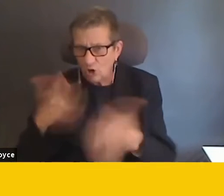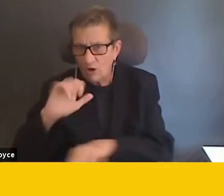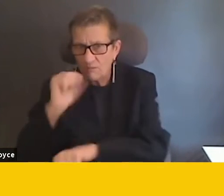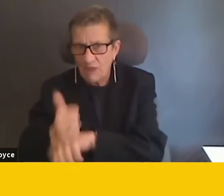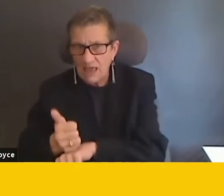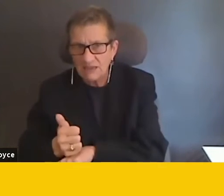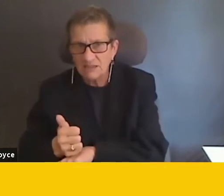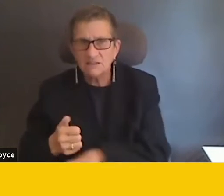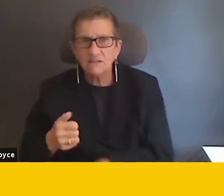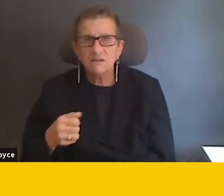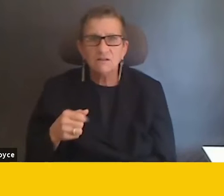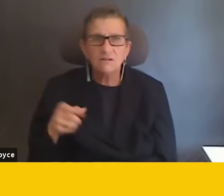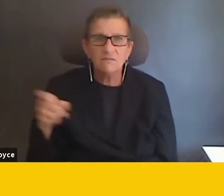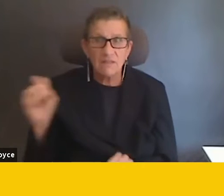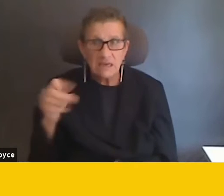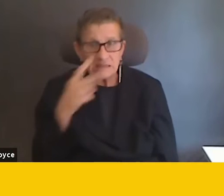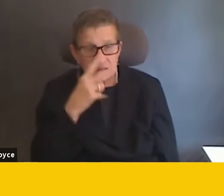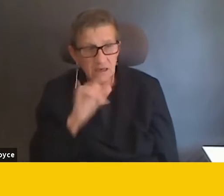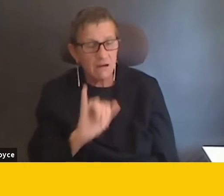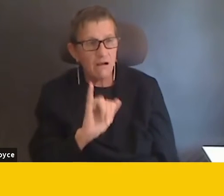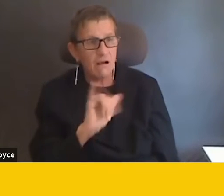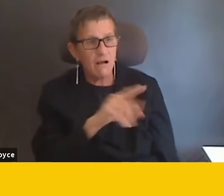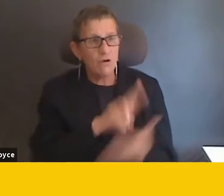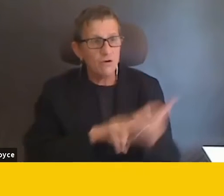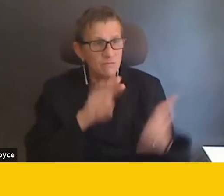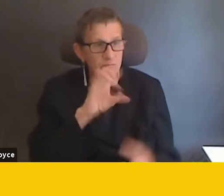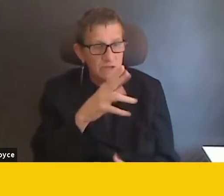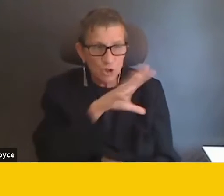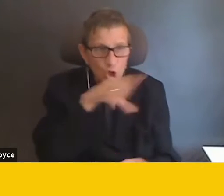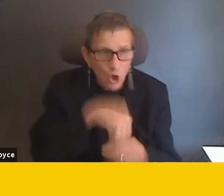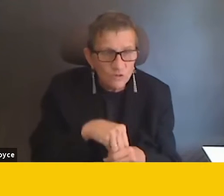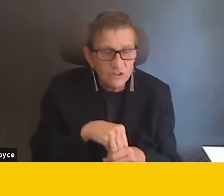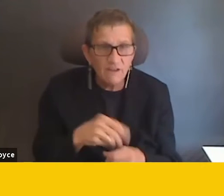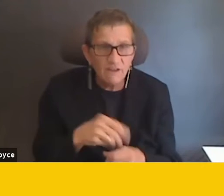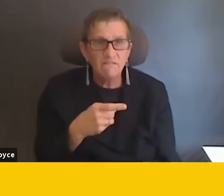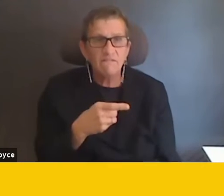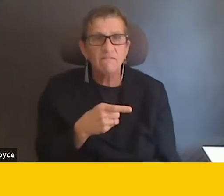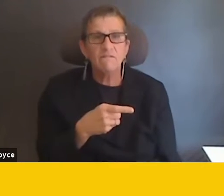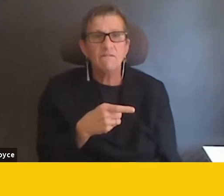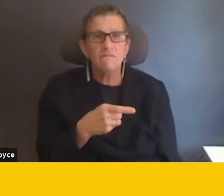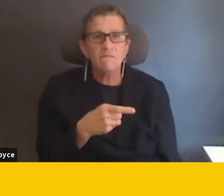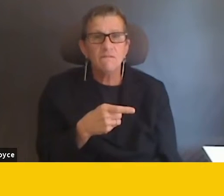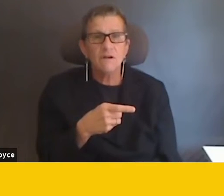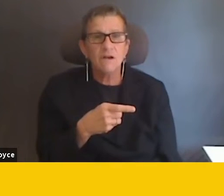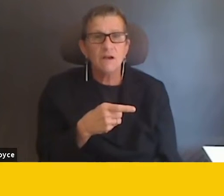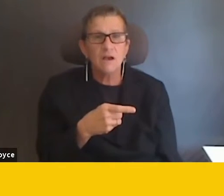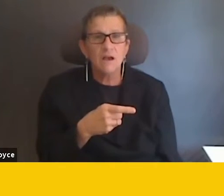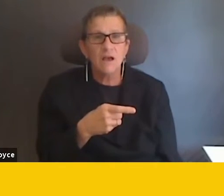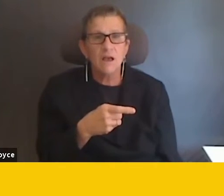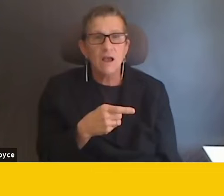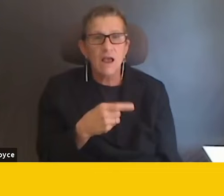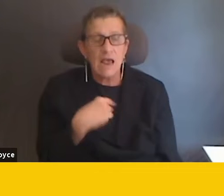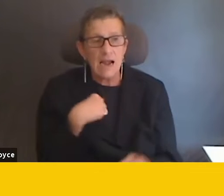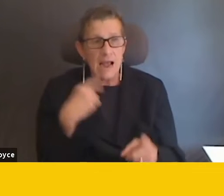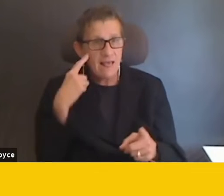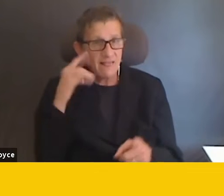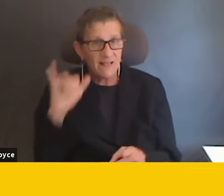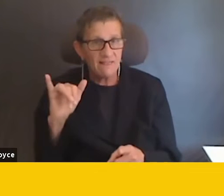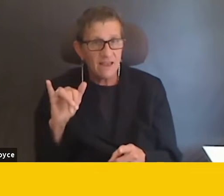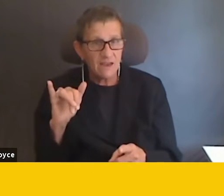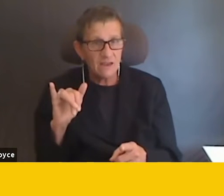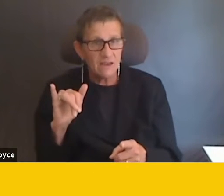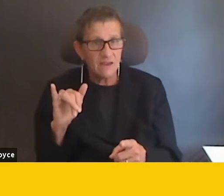they can see that this is an inclusive place. This is a place that might include me. And I think that's a